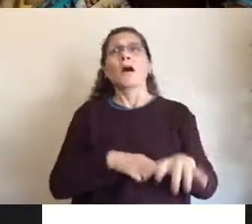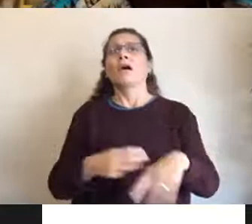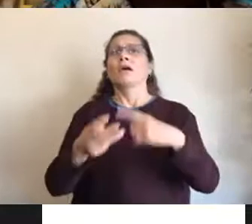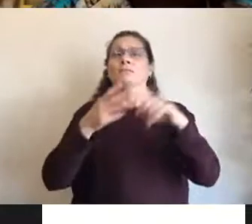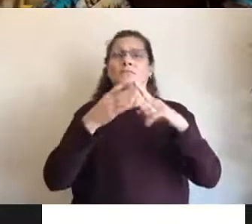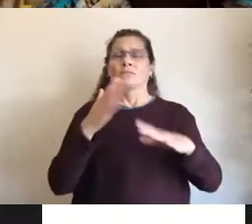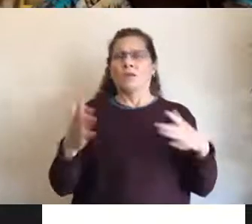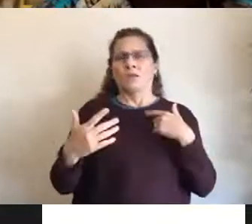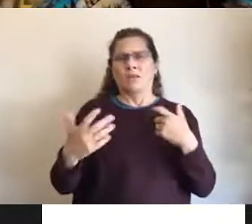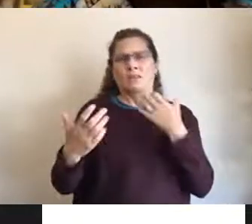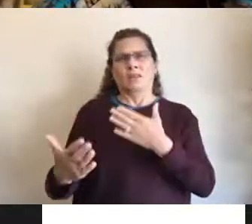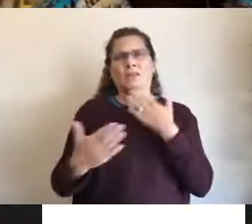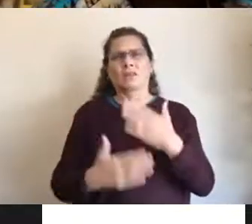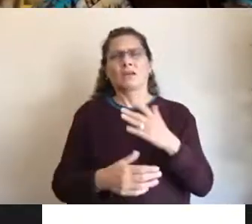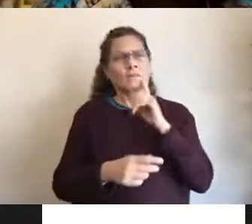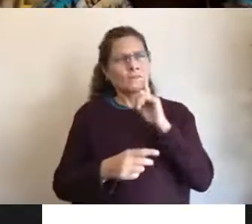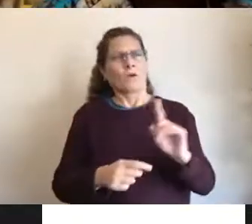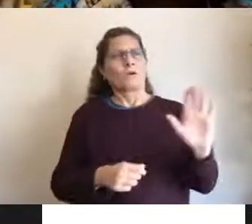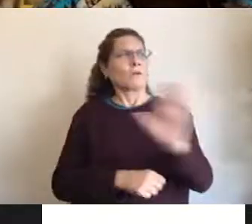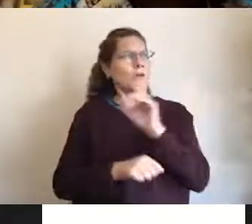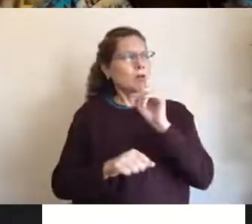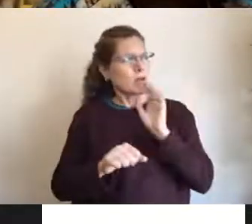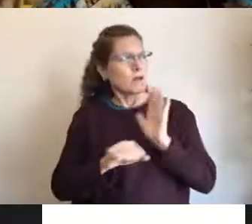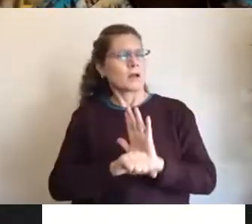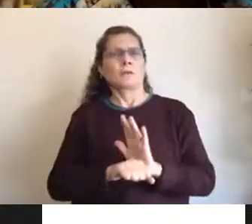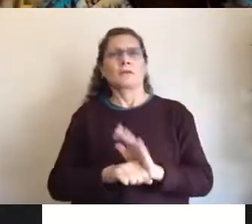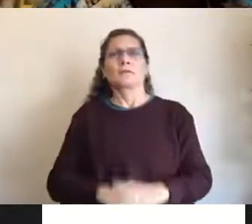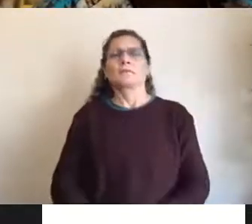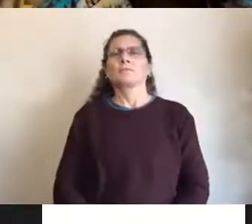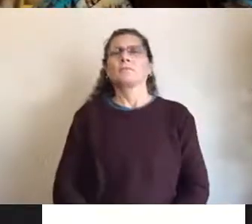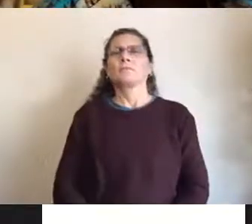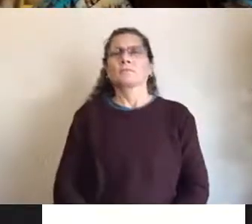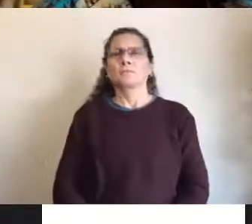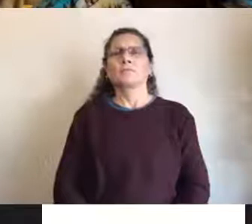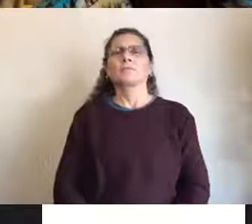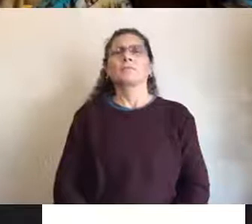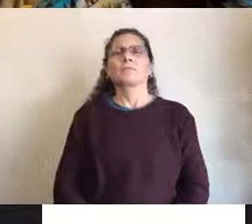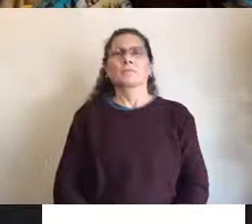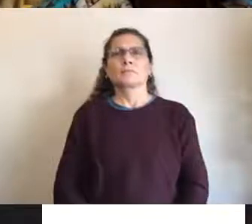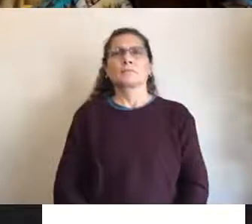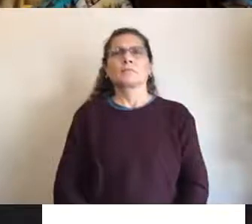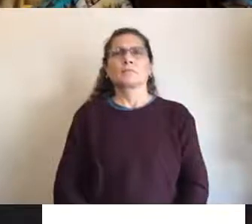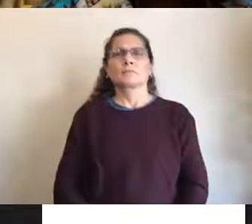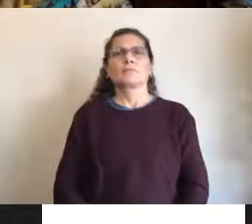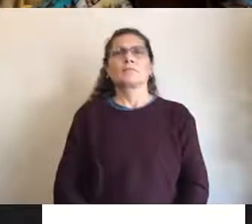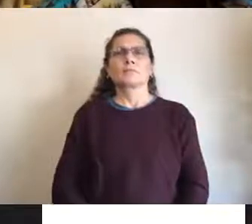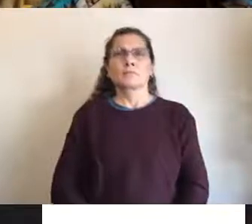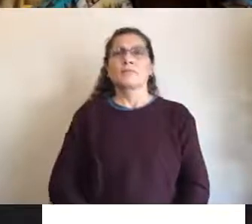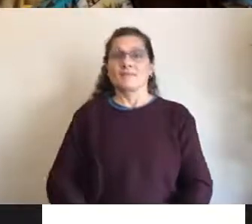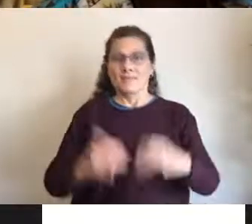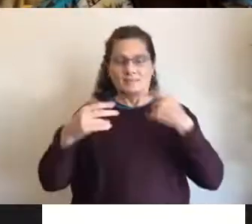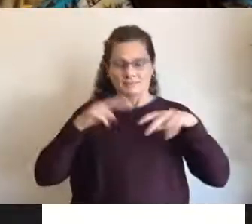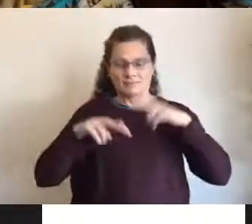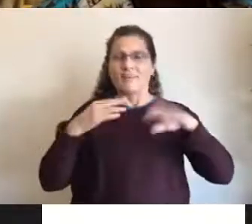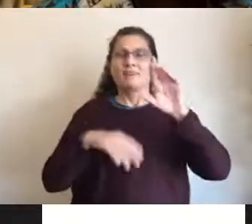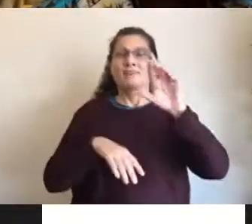historically marginalized economically, politically, and culturally. More people exercising their right to vote is a testament to the level of